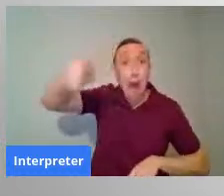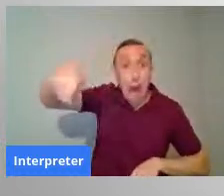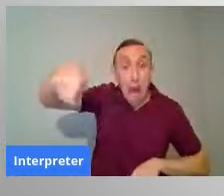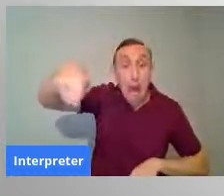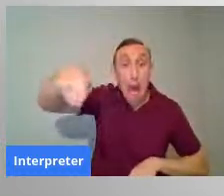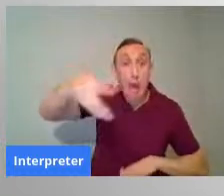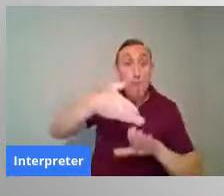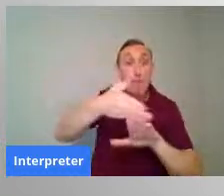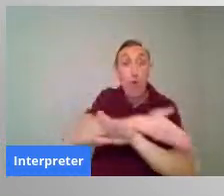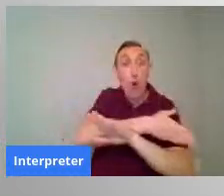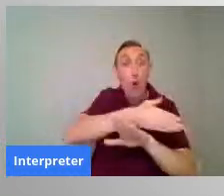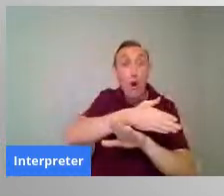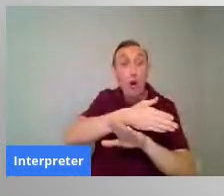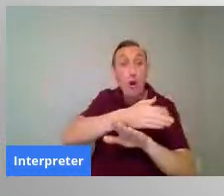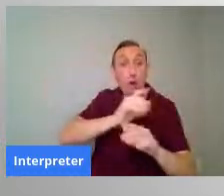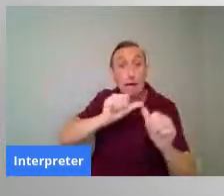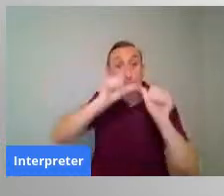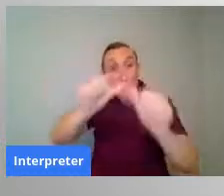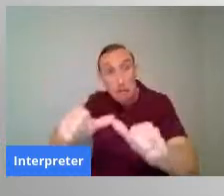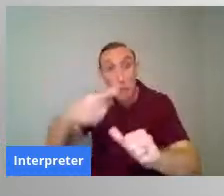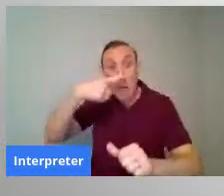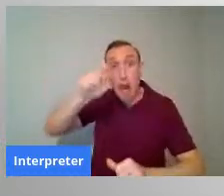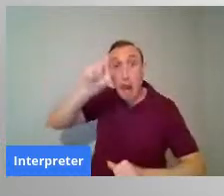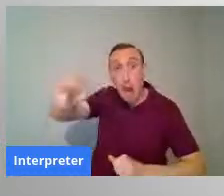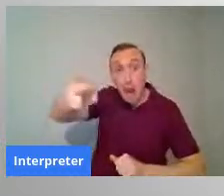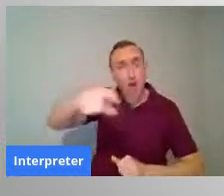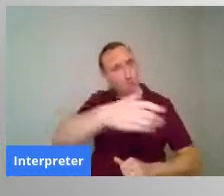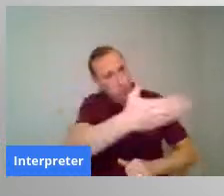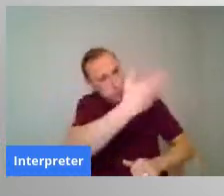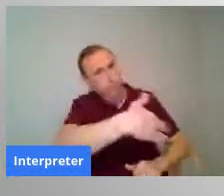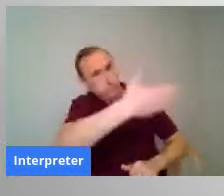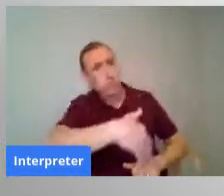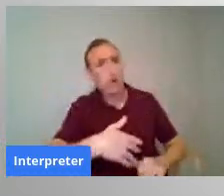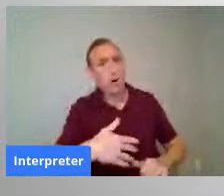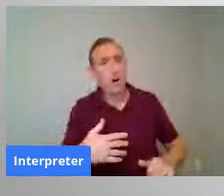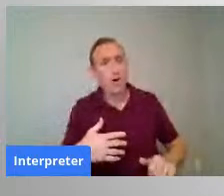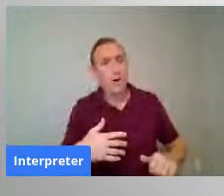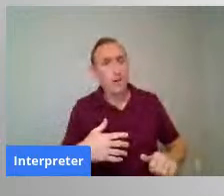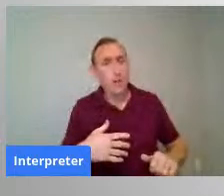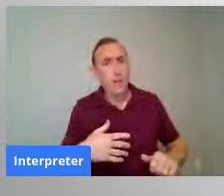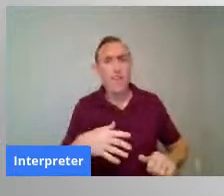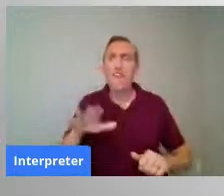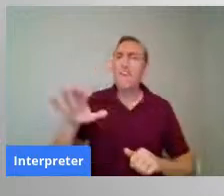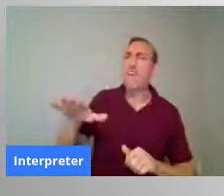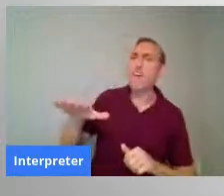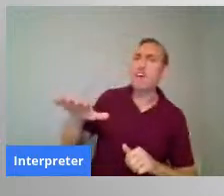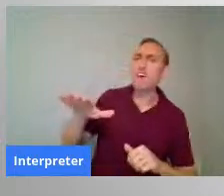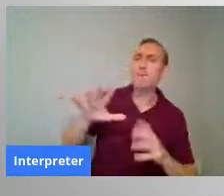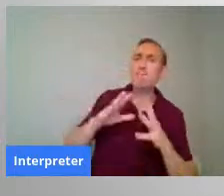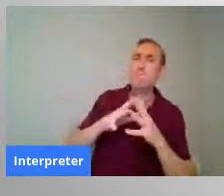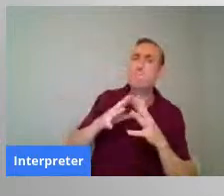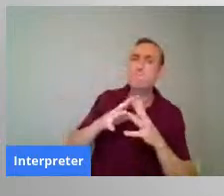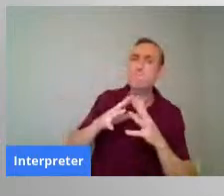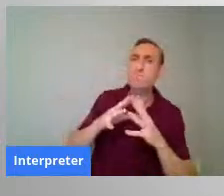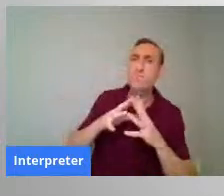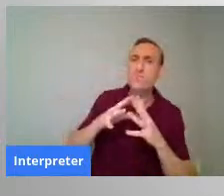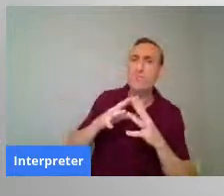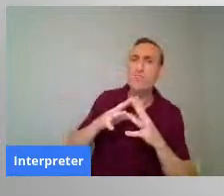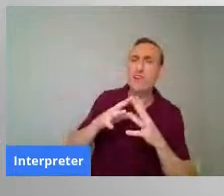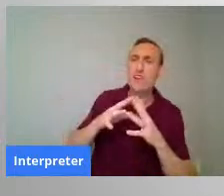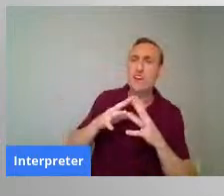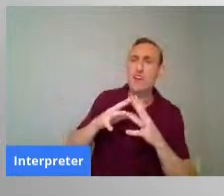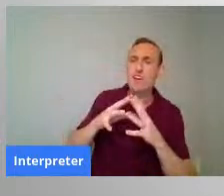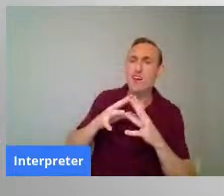from the academic calendar? Sure. Will some of the plans for the sort